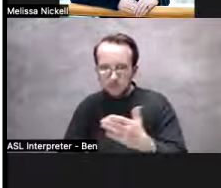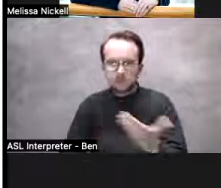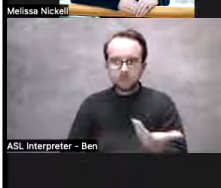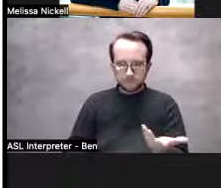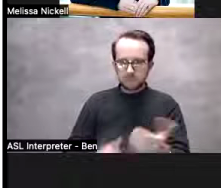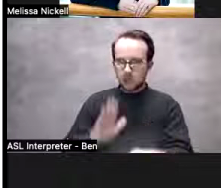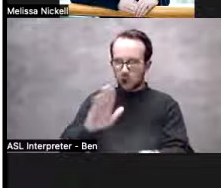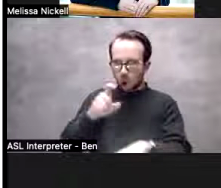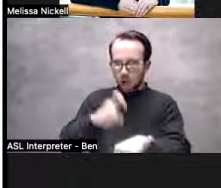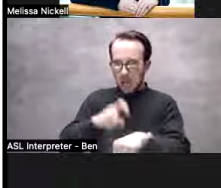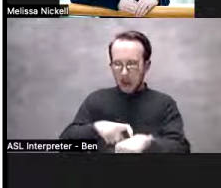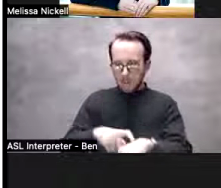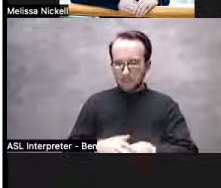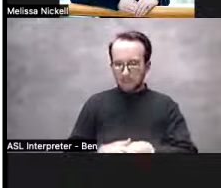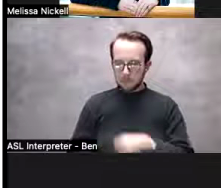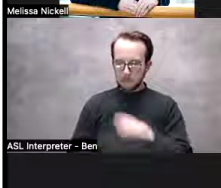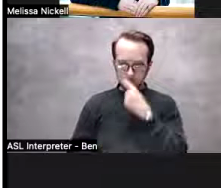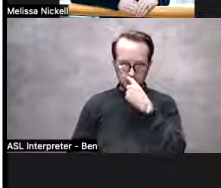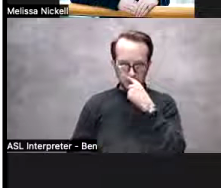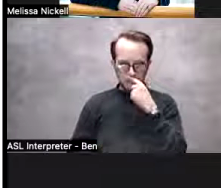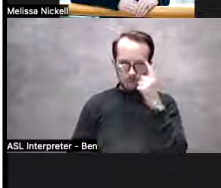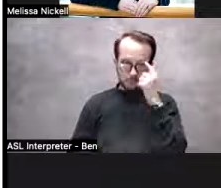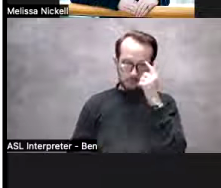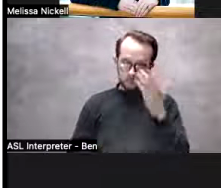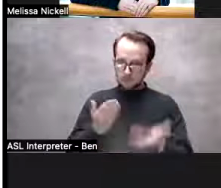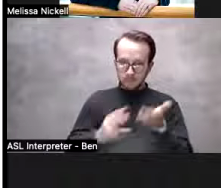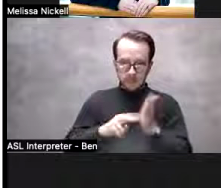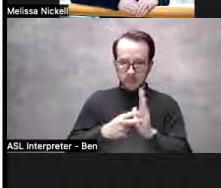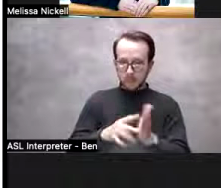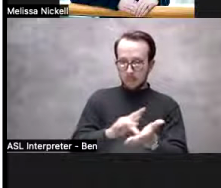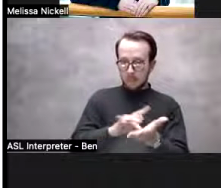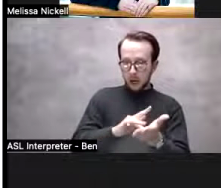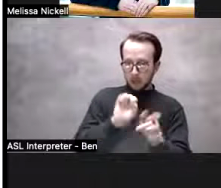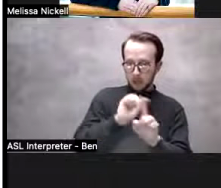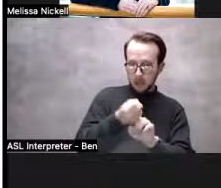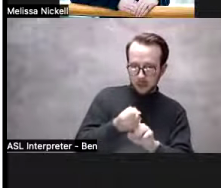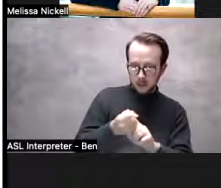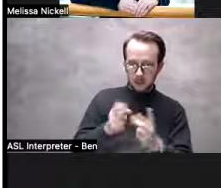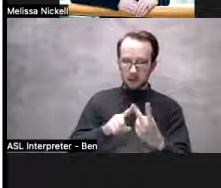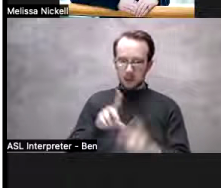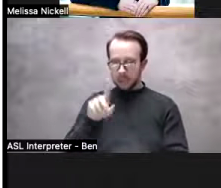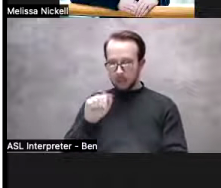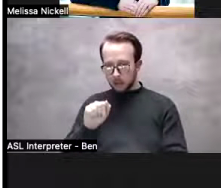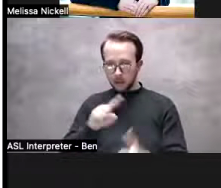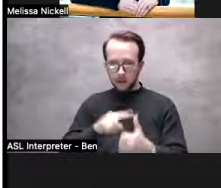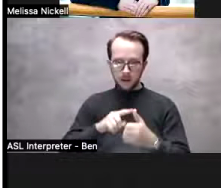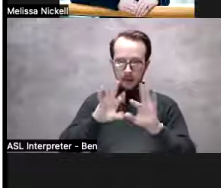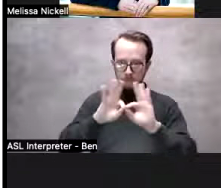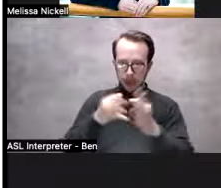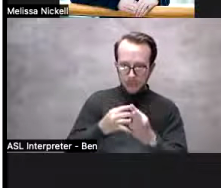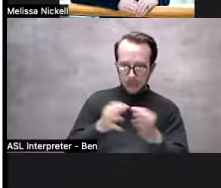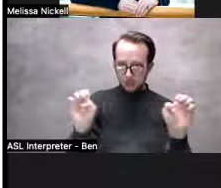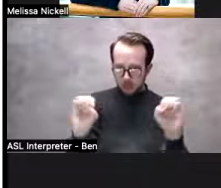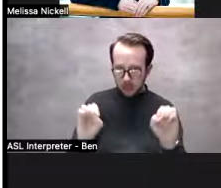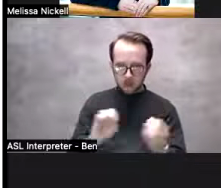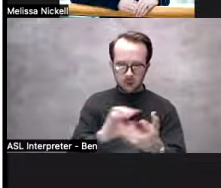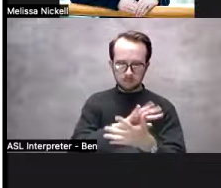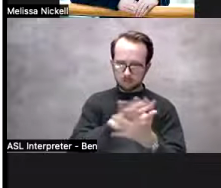time as, say, a faculty member. These might be medical concerns, it might be disability, family care responsibilities, so on and so